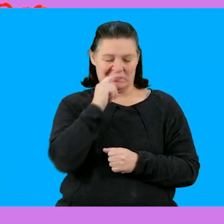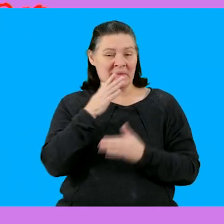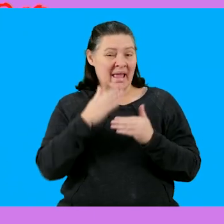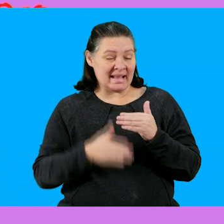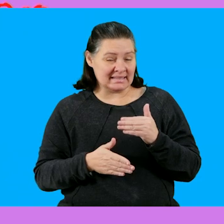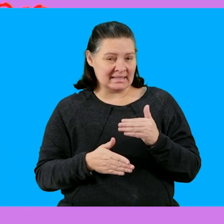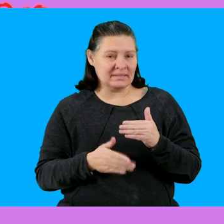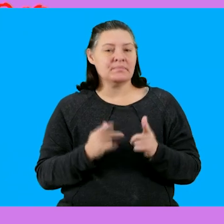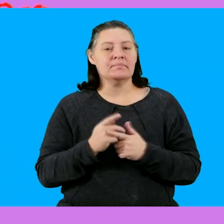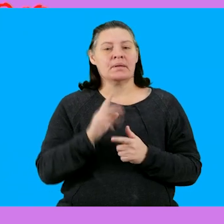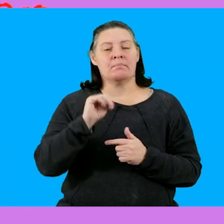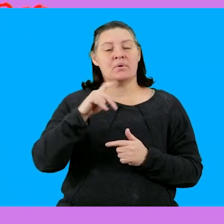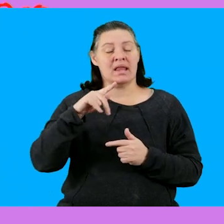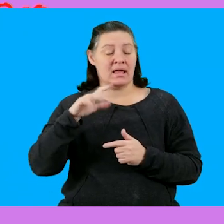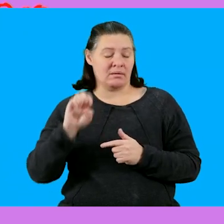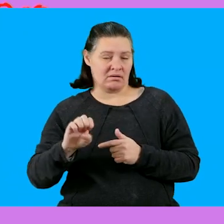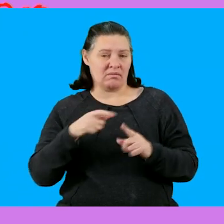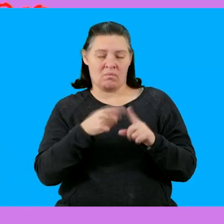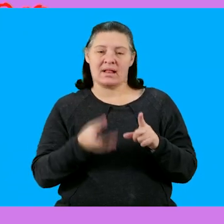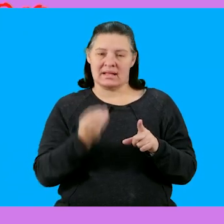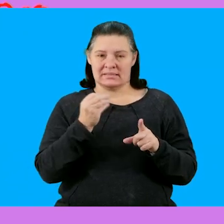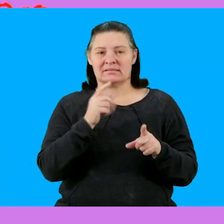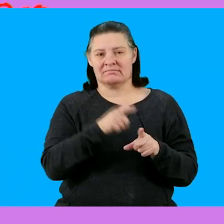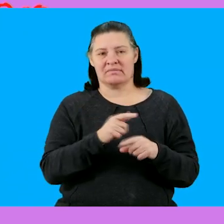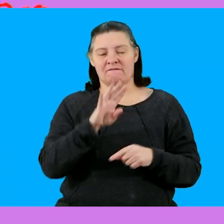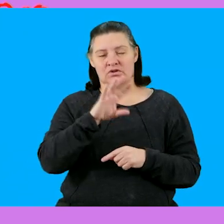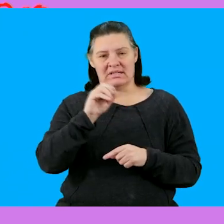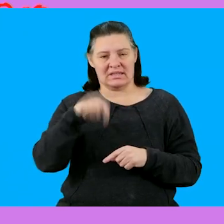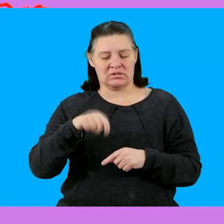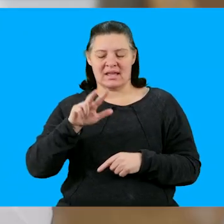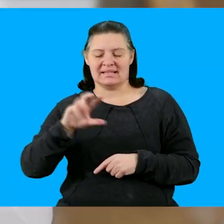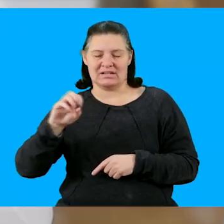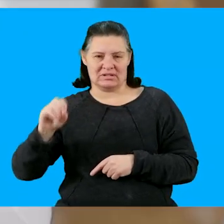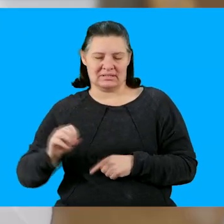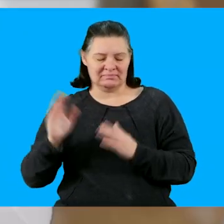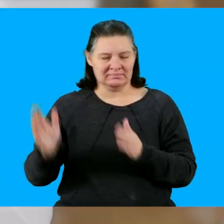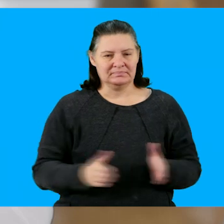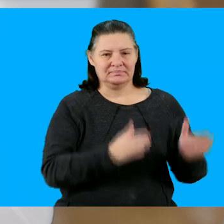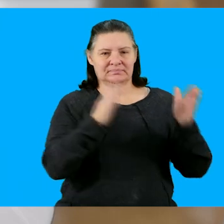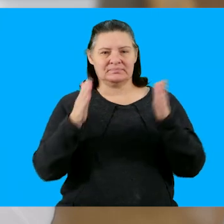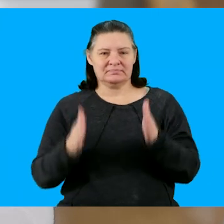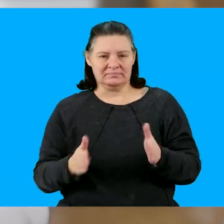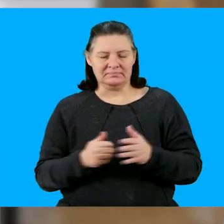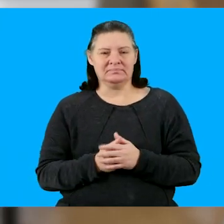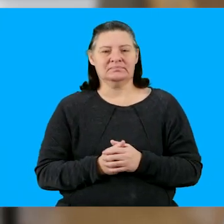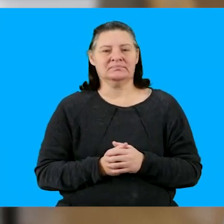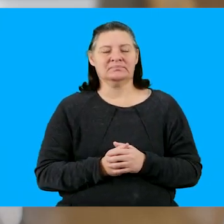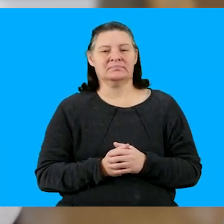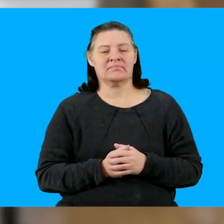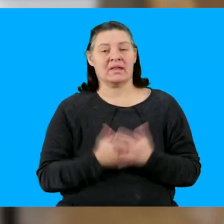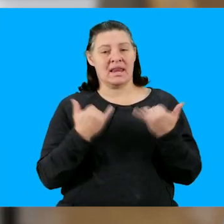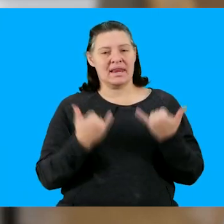And in the end, Ompile will get 40,800 Rand. Okay, let's move on to our next part of our